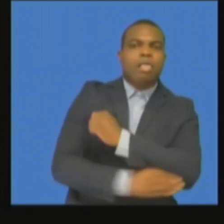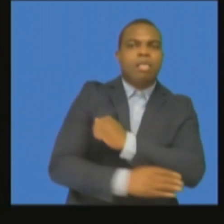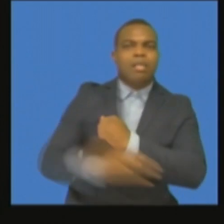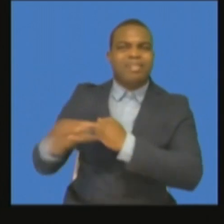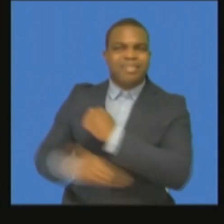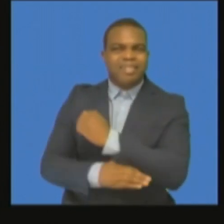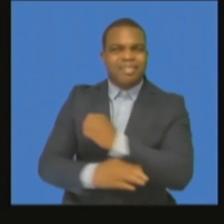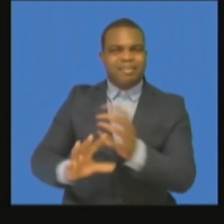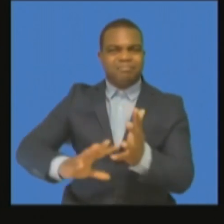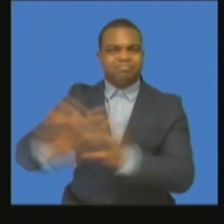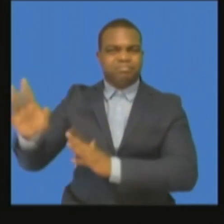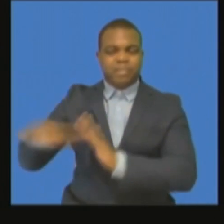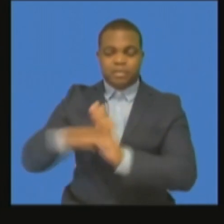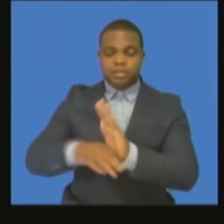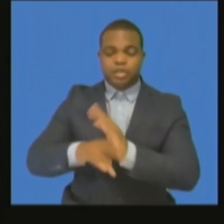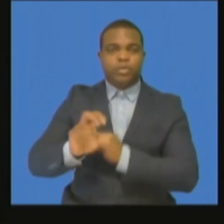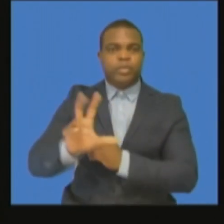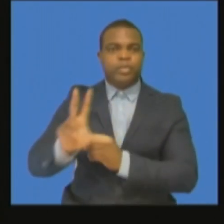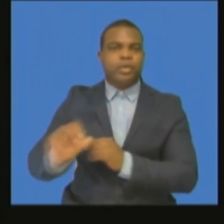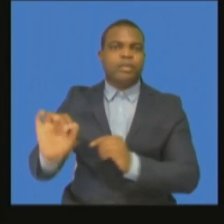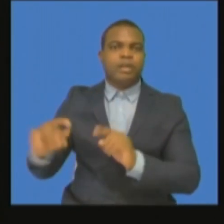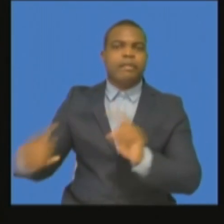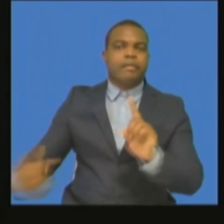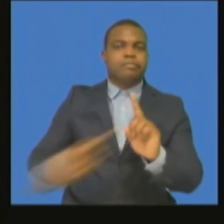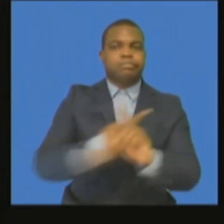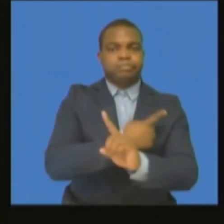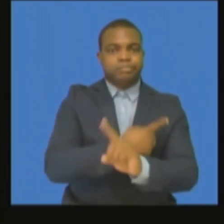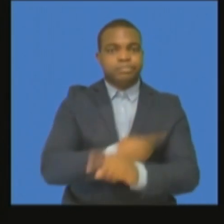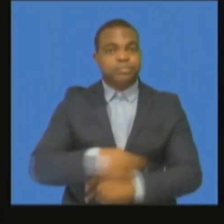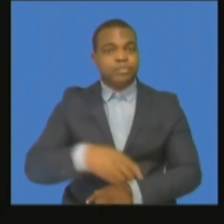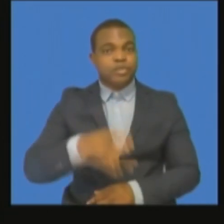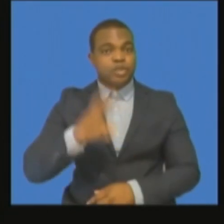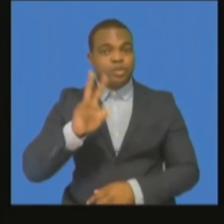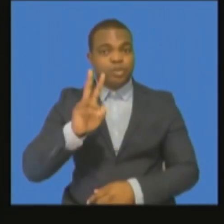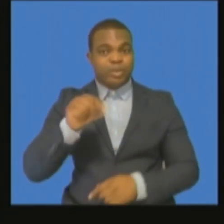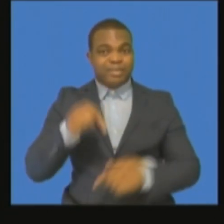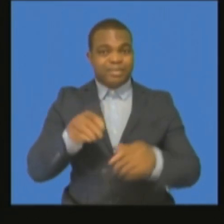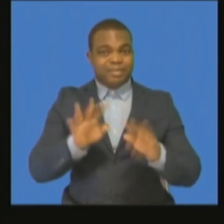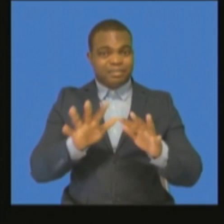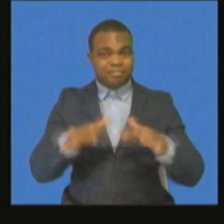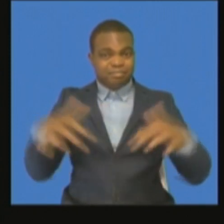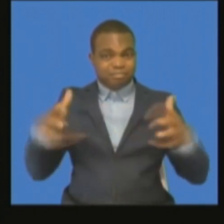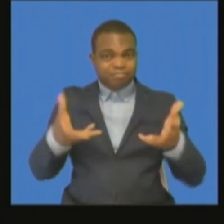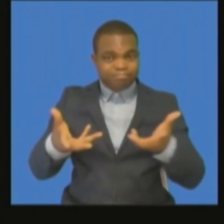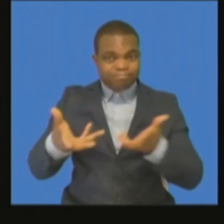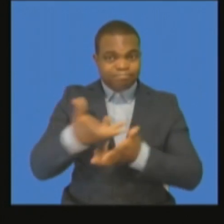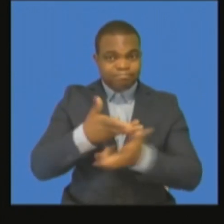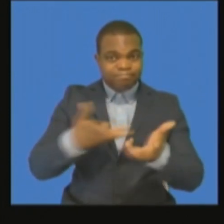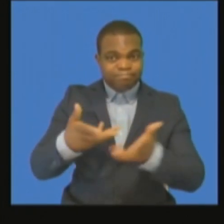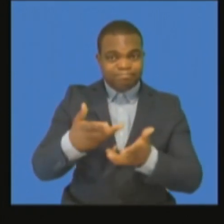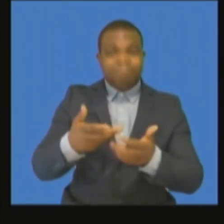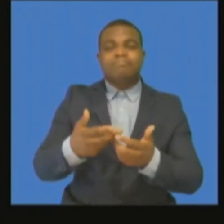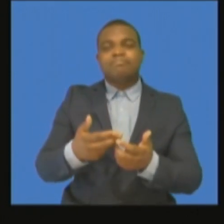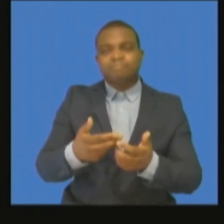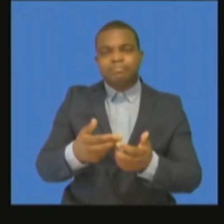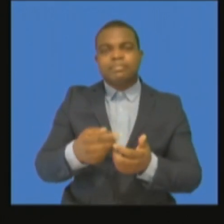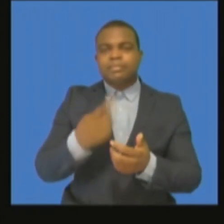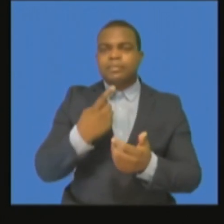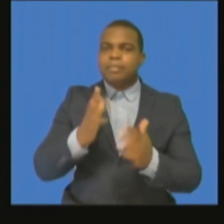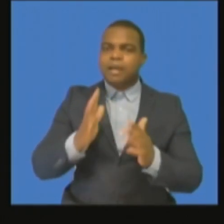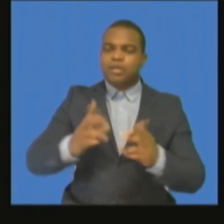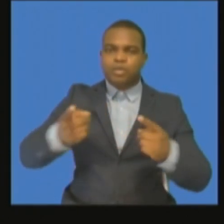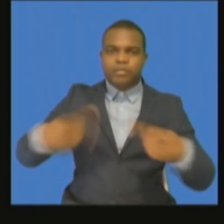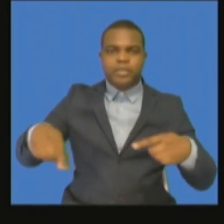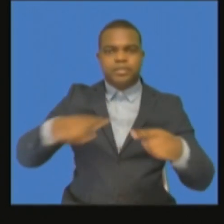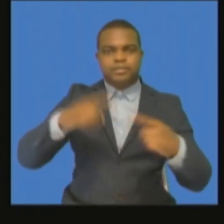United Nations. And briefly, in this regard, Madam Moderator, would like to make the following points. It